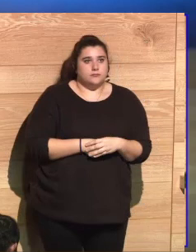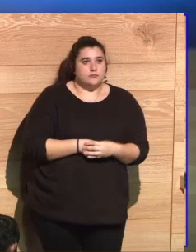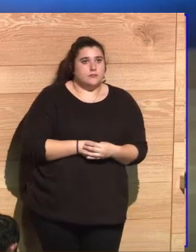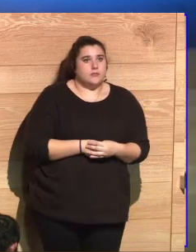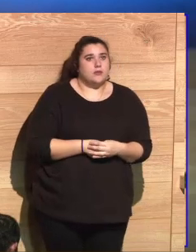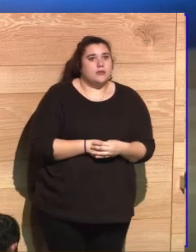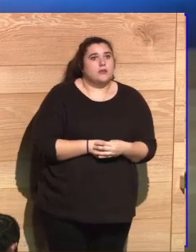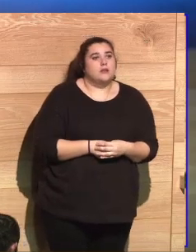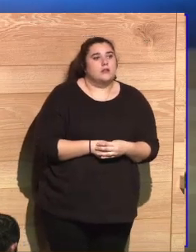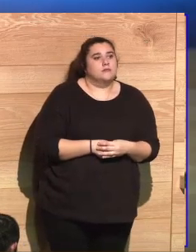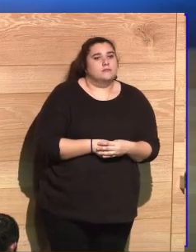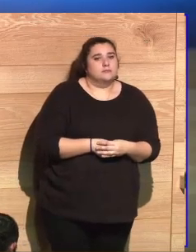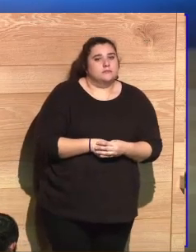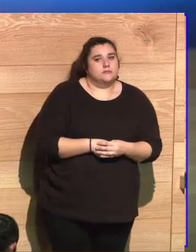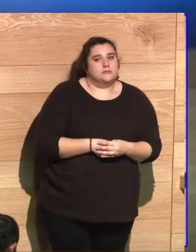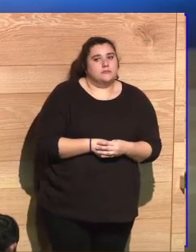Oh, don't be shy, come on.